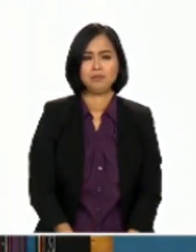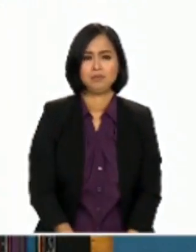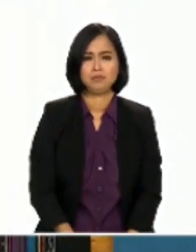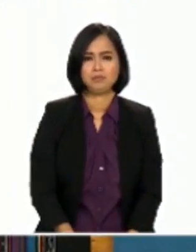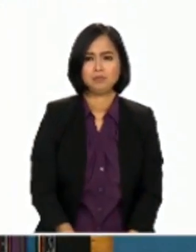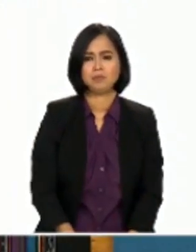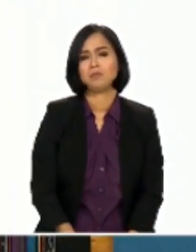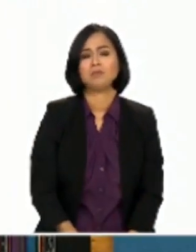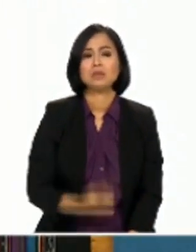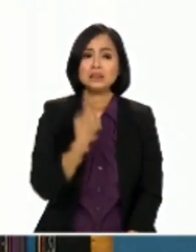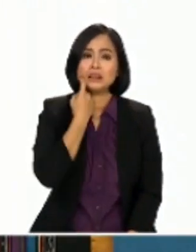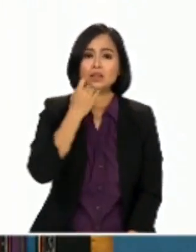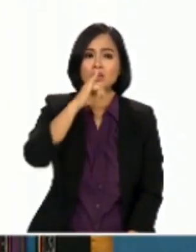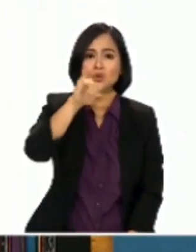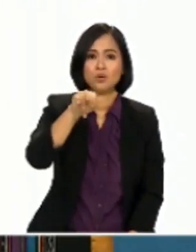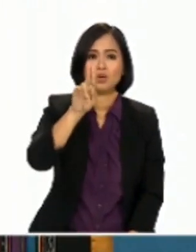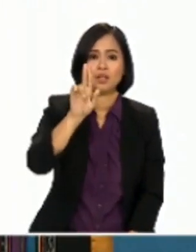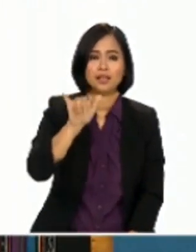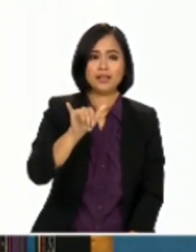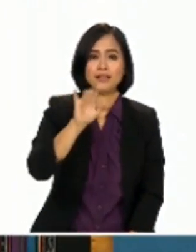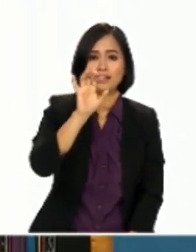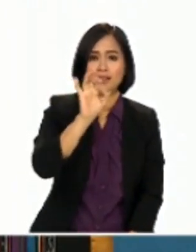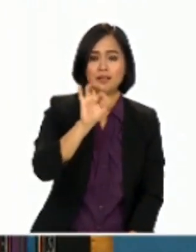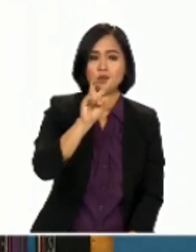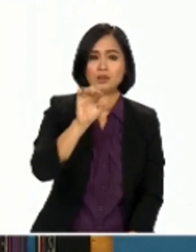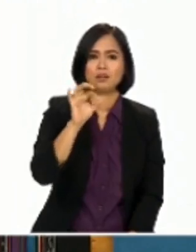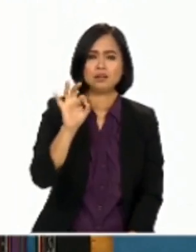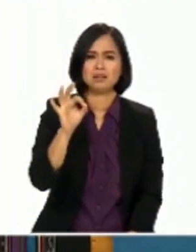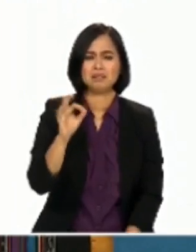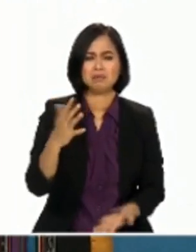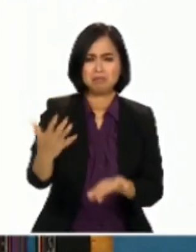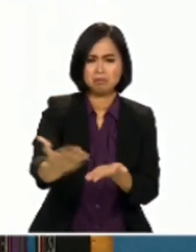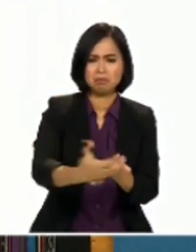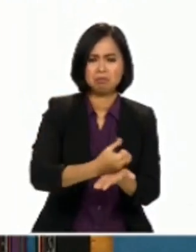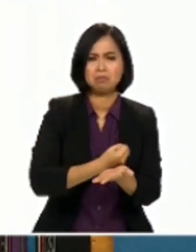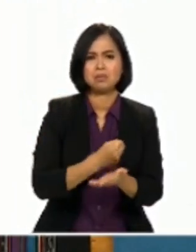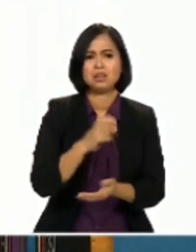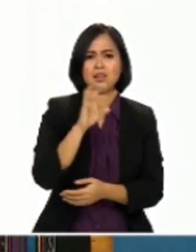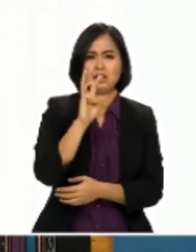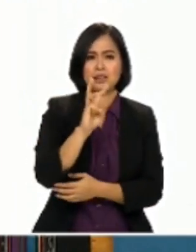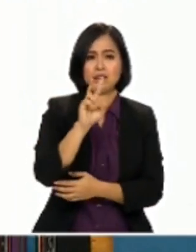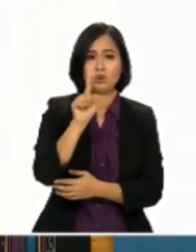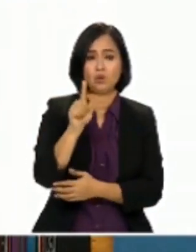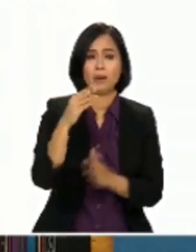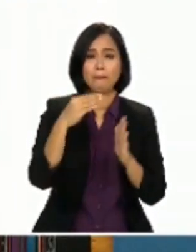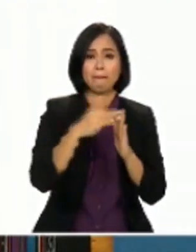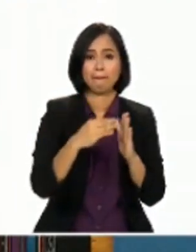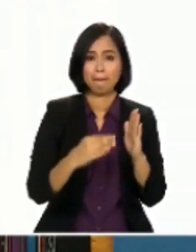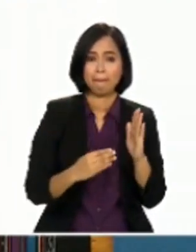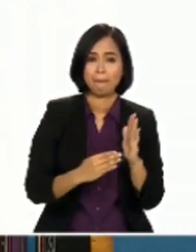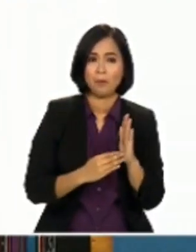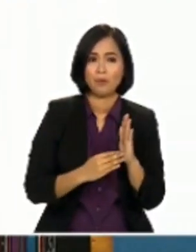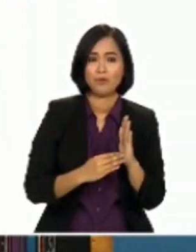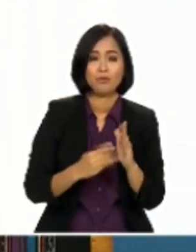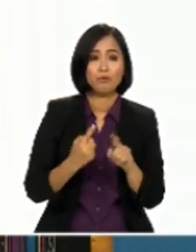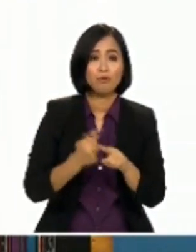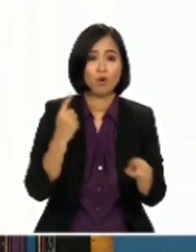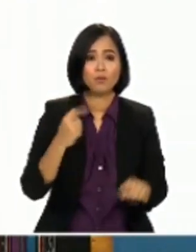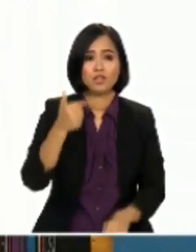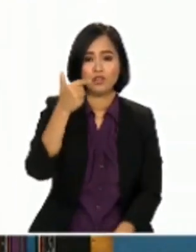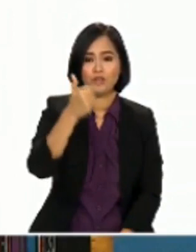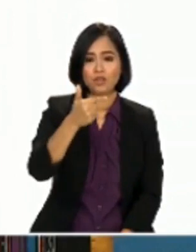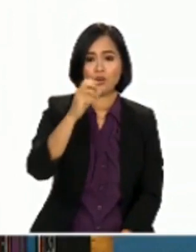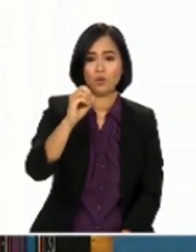of July 9, 2019, we collected more than 61 billion from GOCCs,